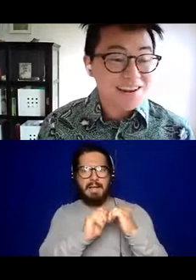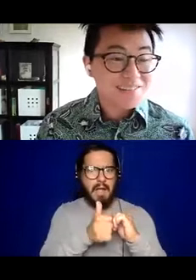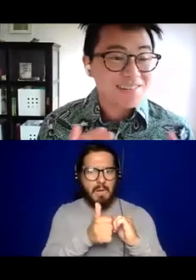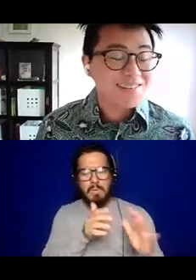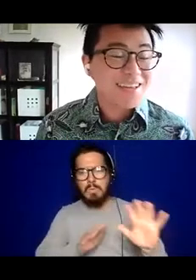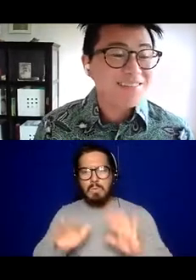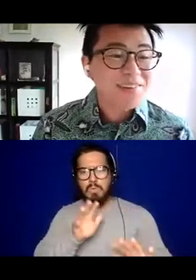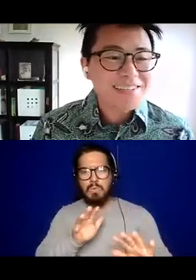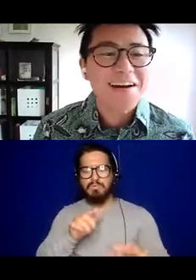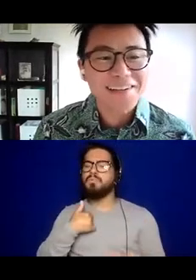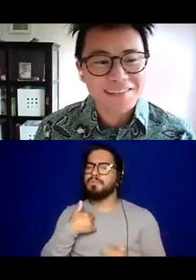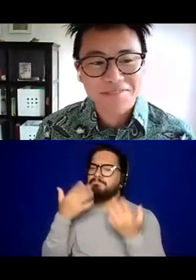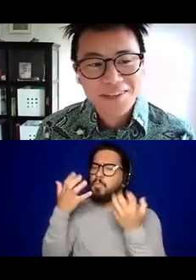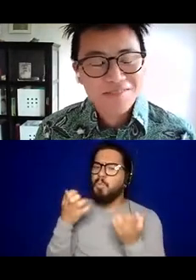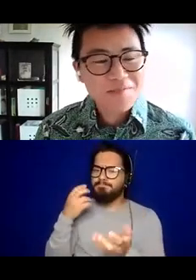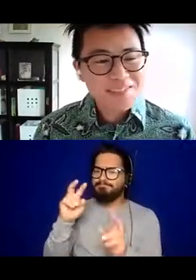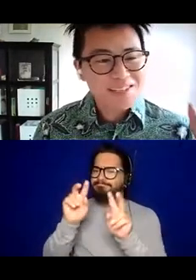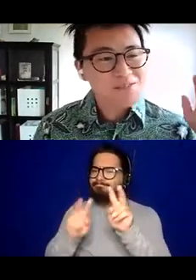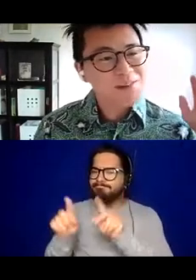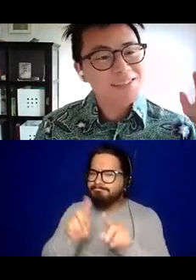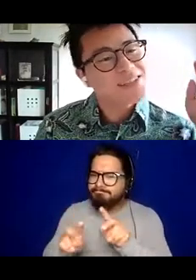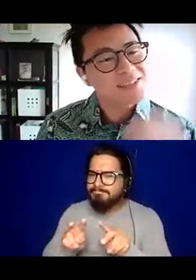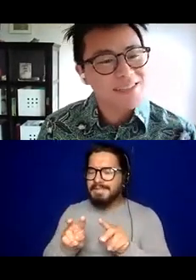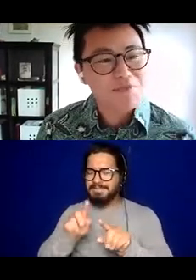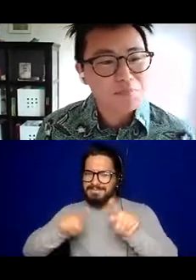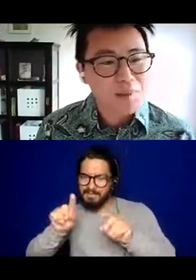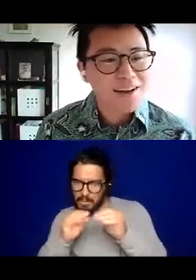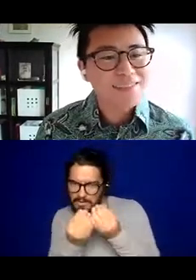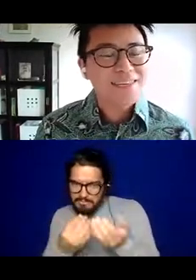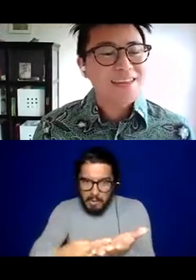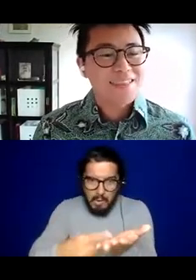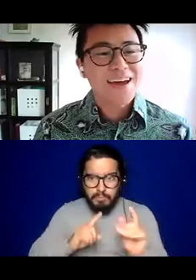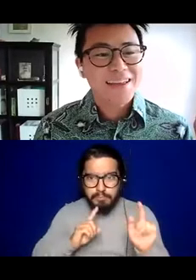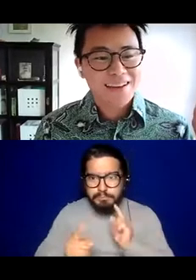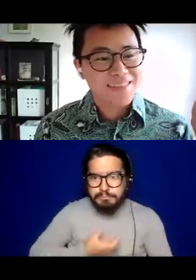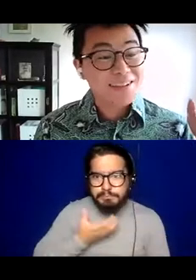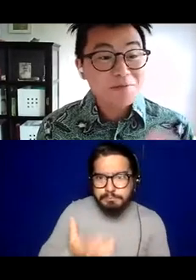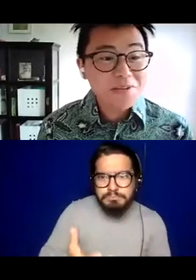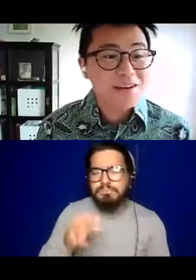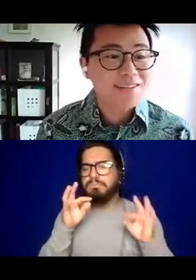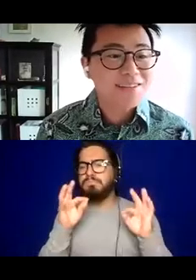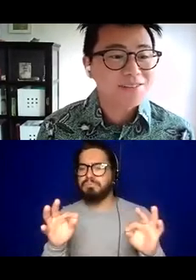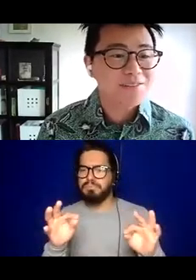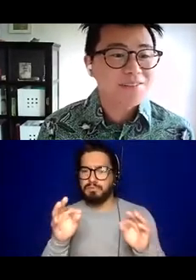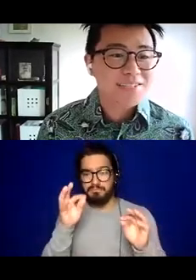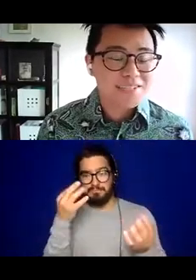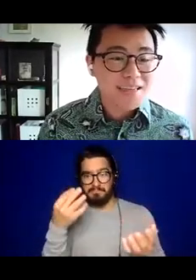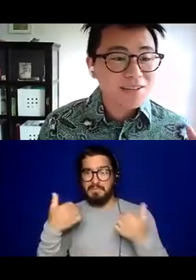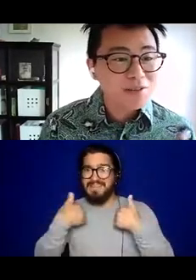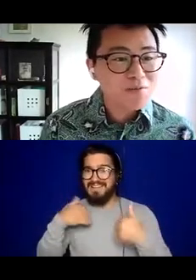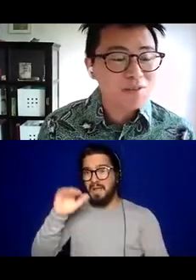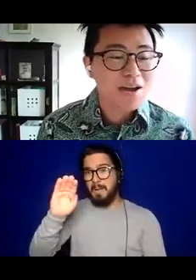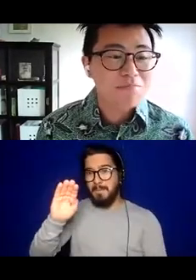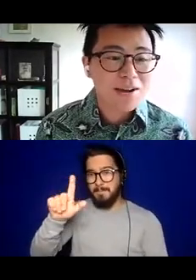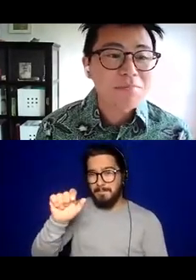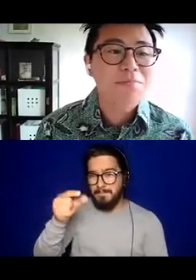organizations that are really talkative. We want to see organizations that have blogs that do talk to journalists, that